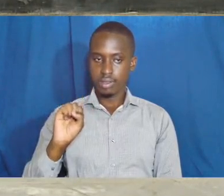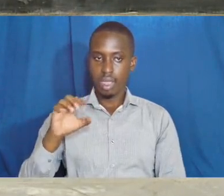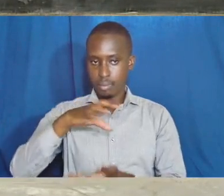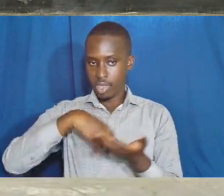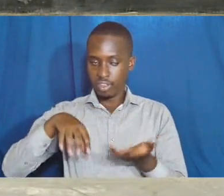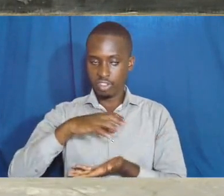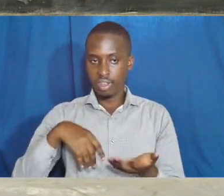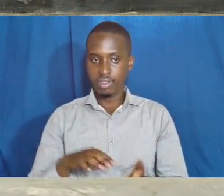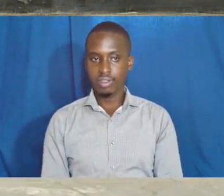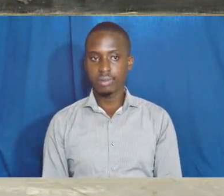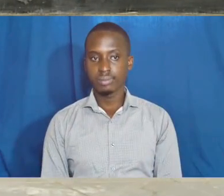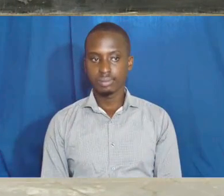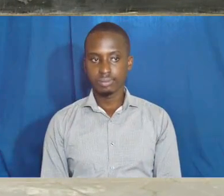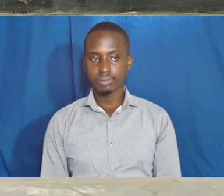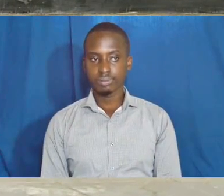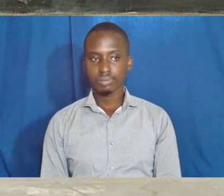mixtures